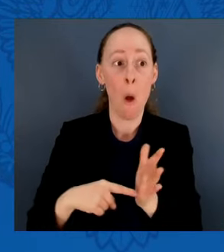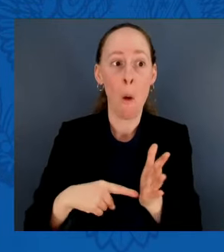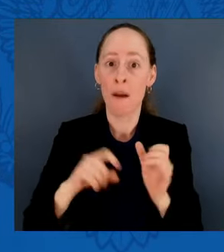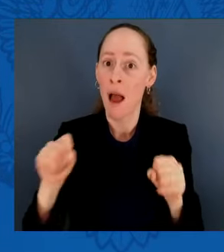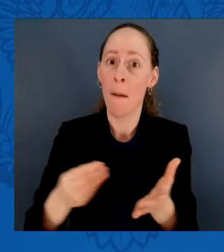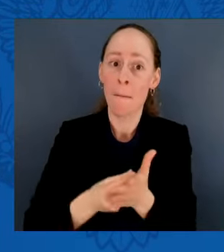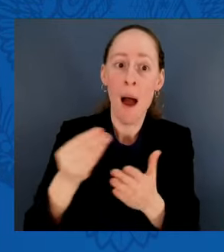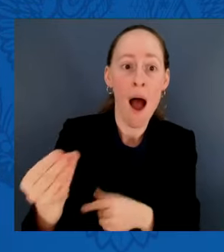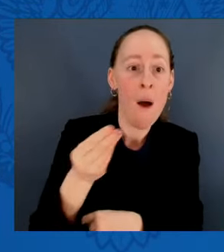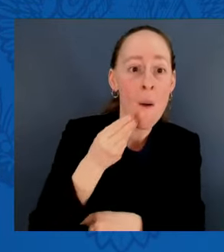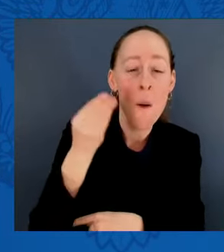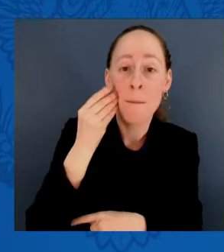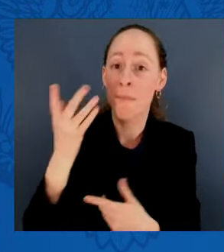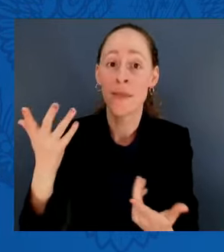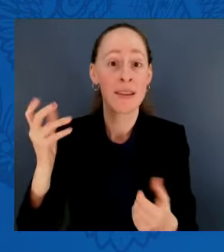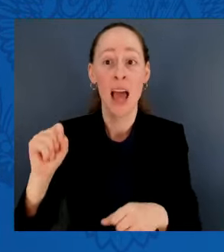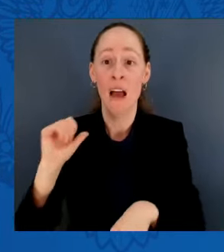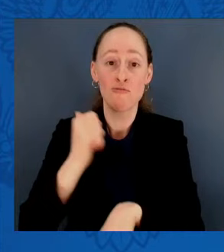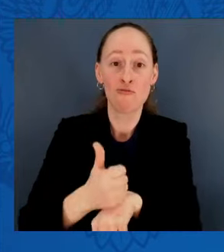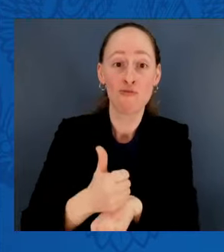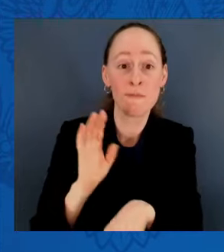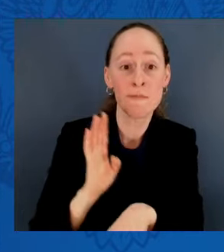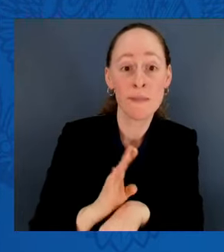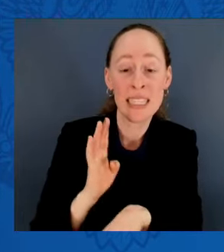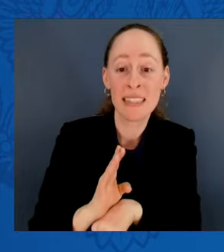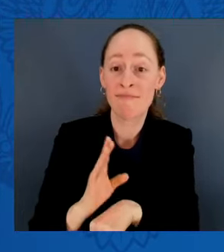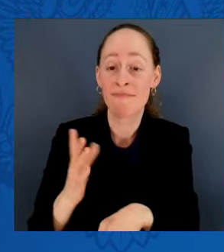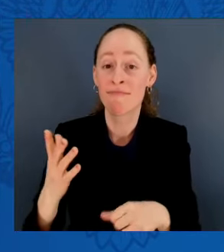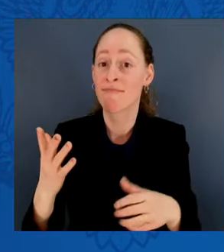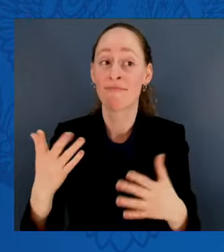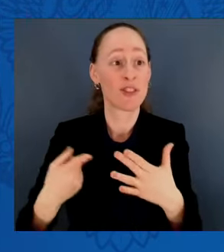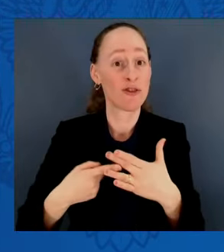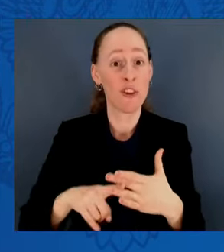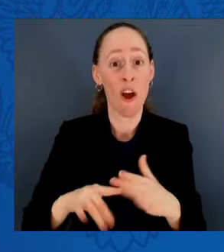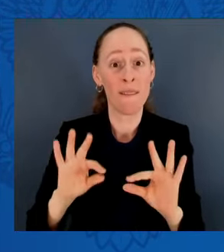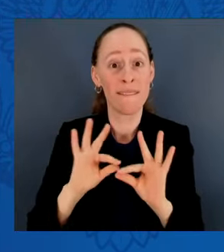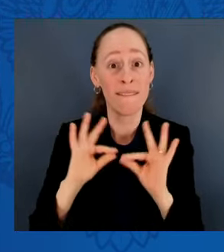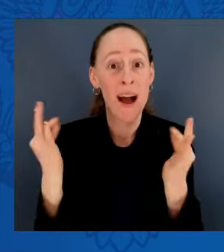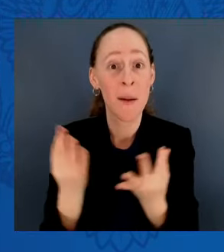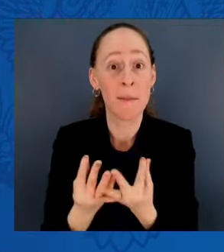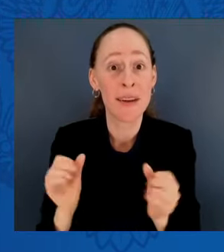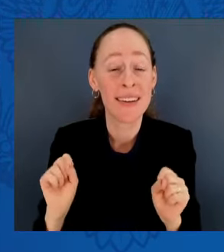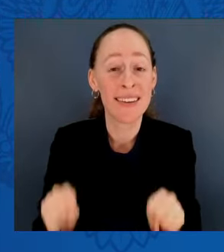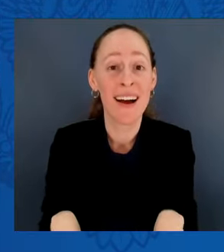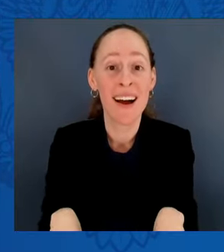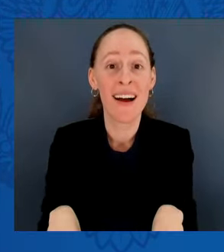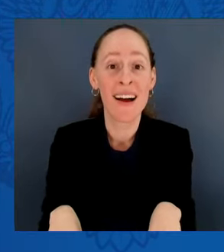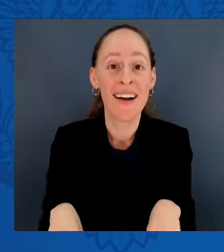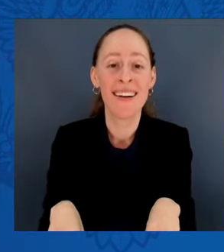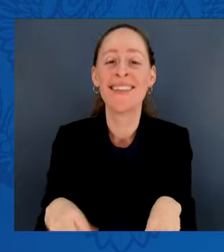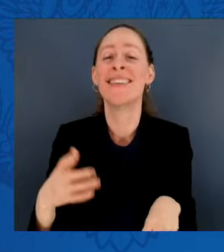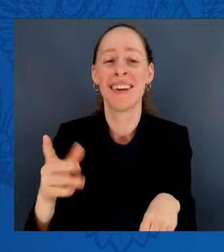While we're at it, I want to give public school teachers a raise.